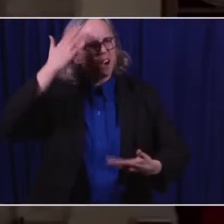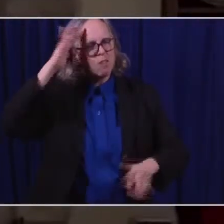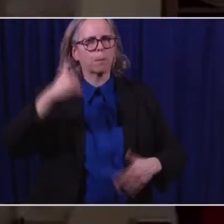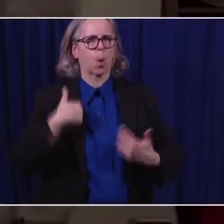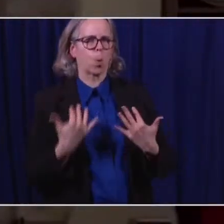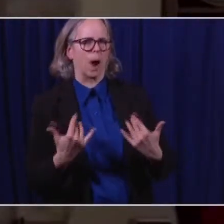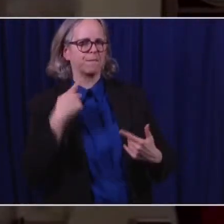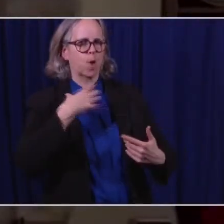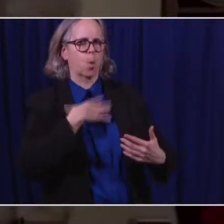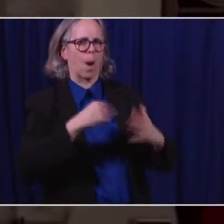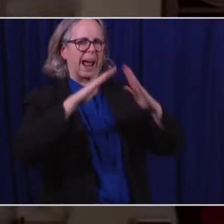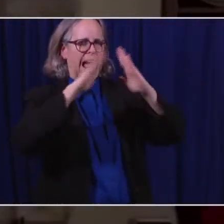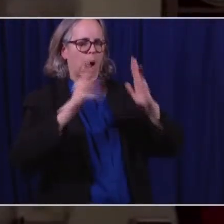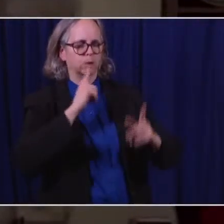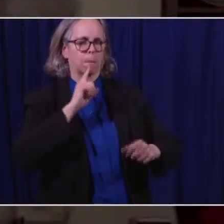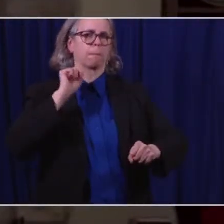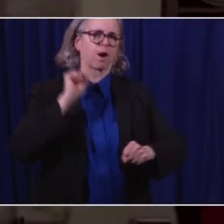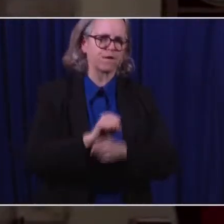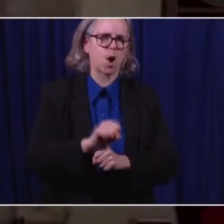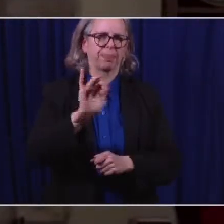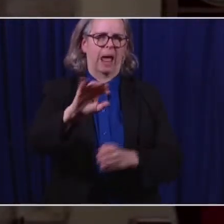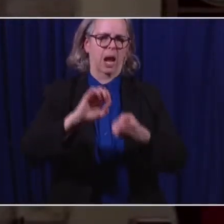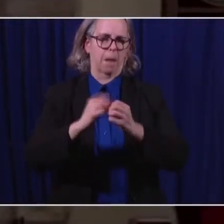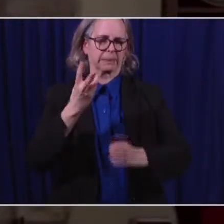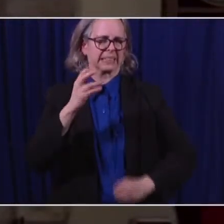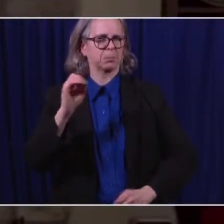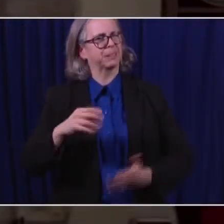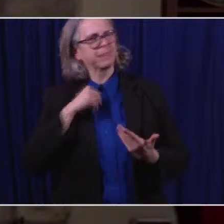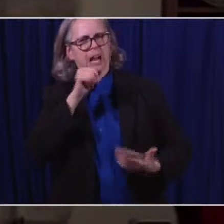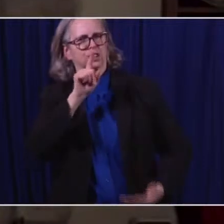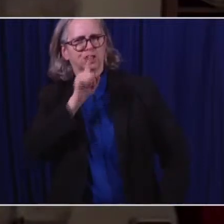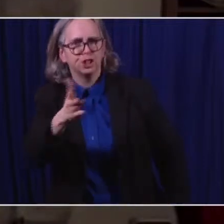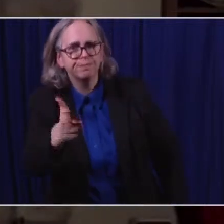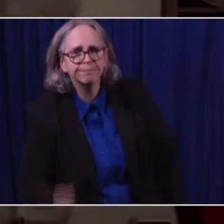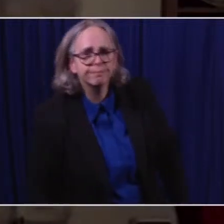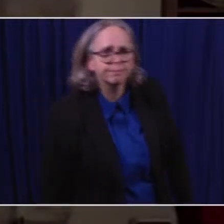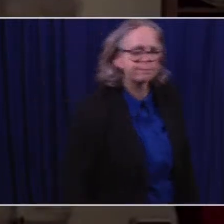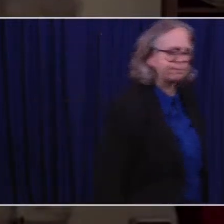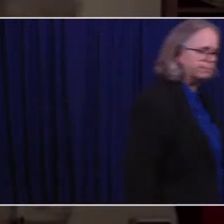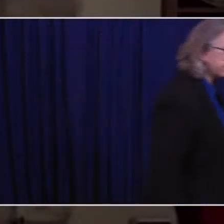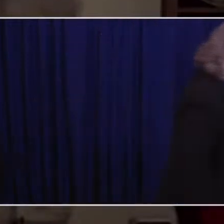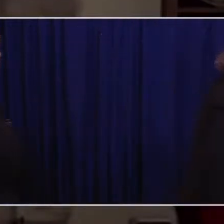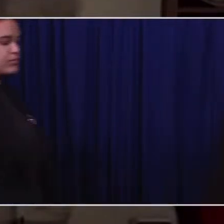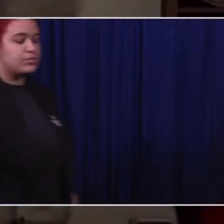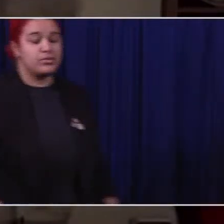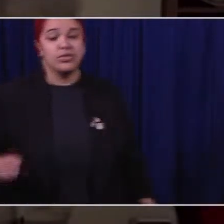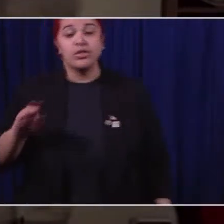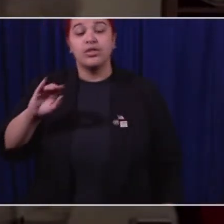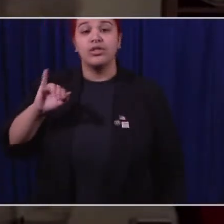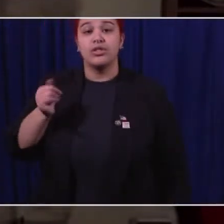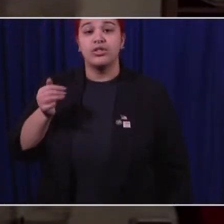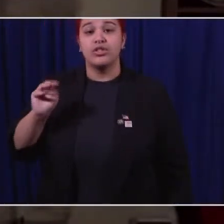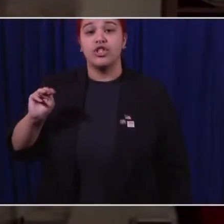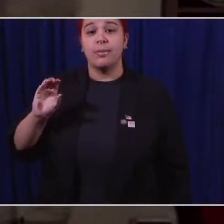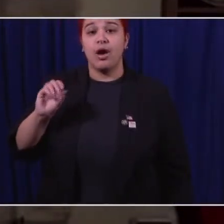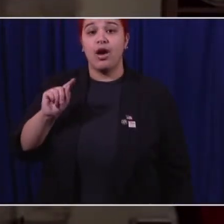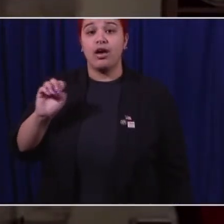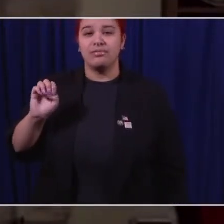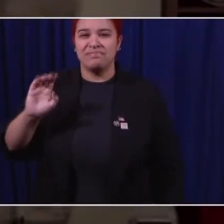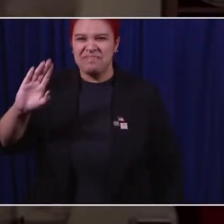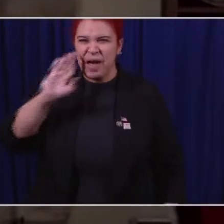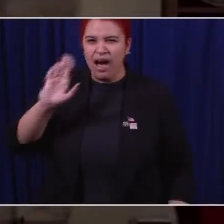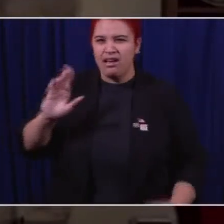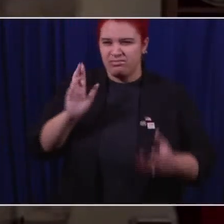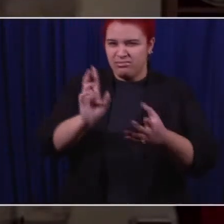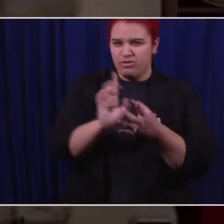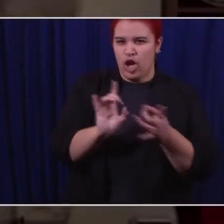Next question is from Jim Oddie at WHIO in Dayton. Governor, can you talk about a backup list? Some people are worried that some of the vaccine